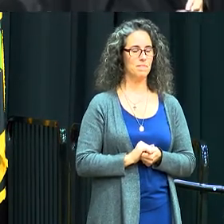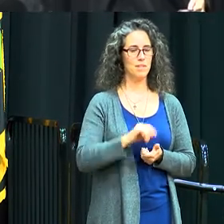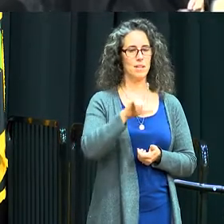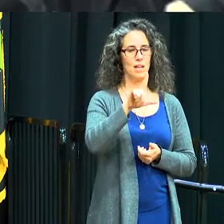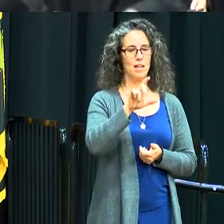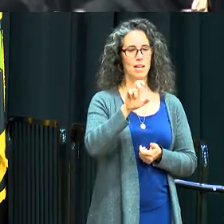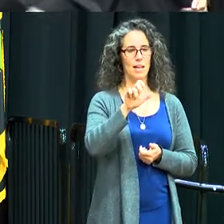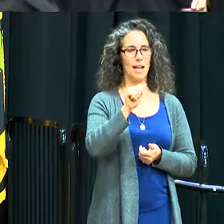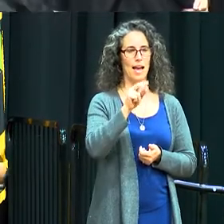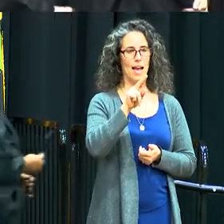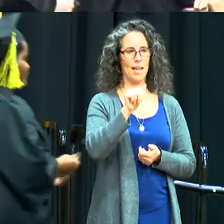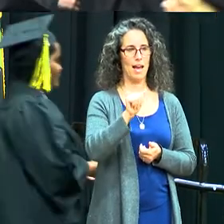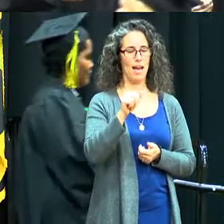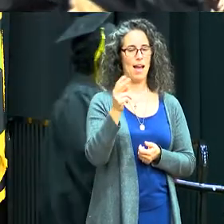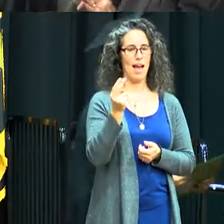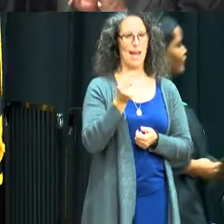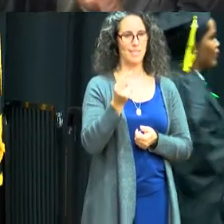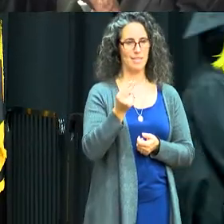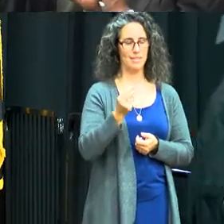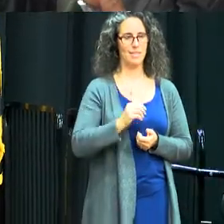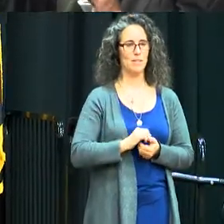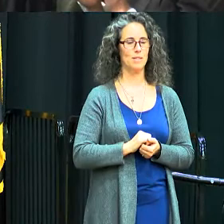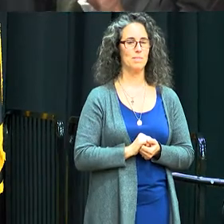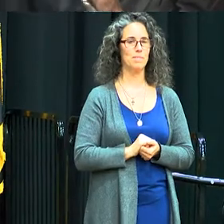Leanna Michelle Haynes.